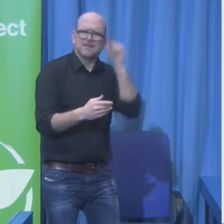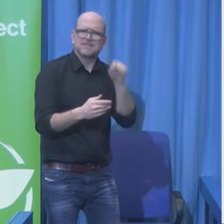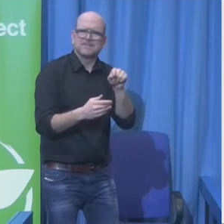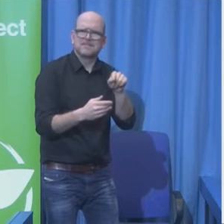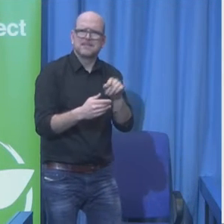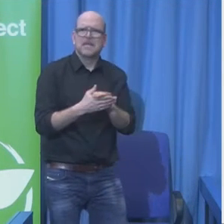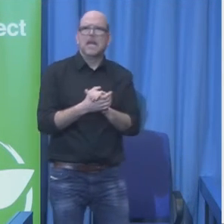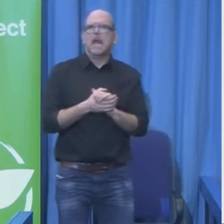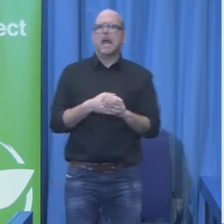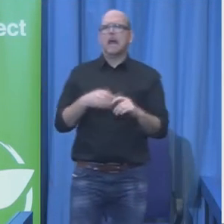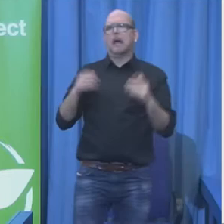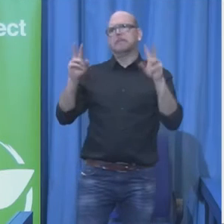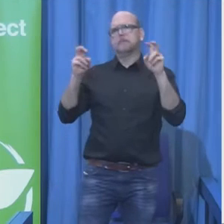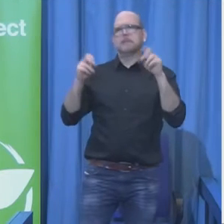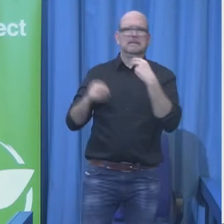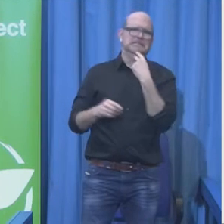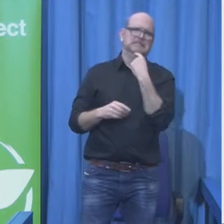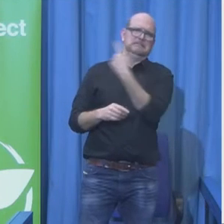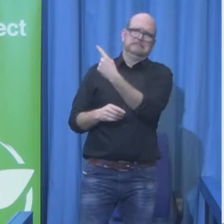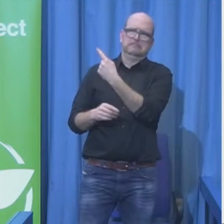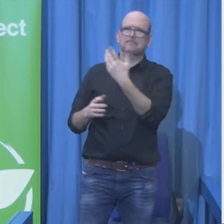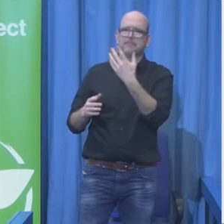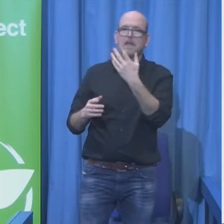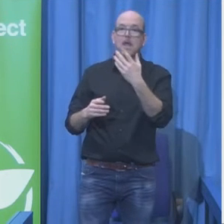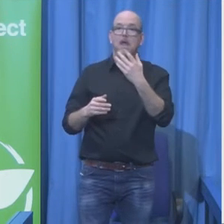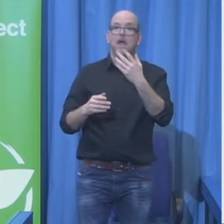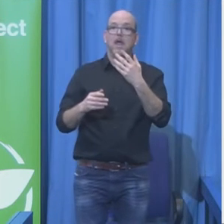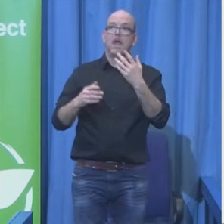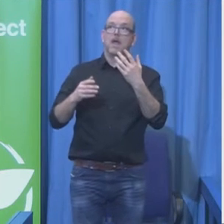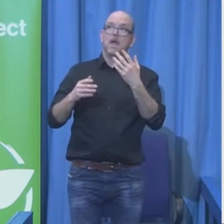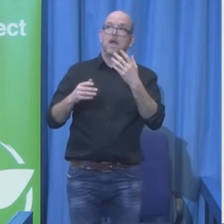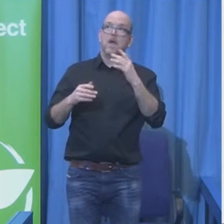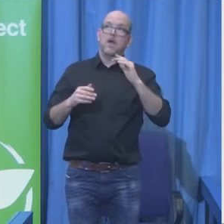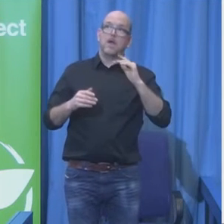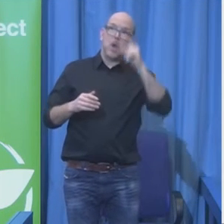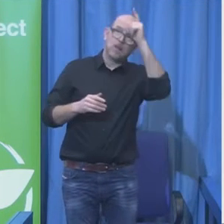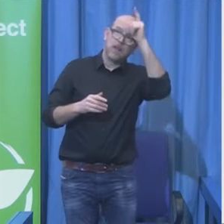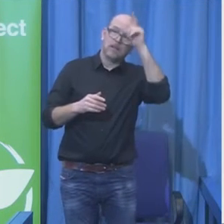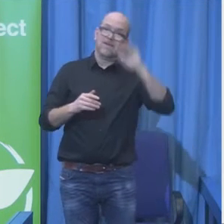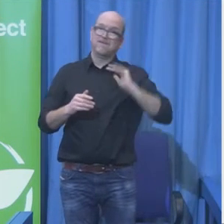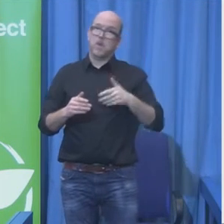below those of men. Prince Mired. Thank you, sir. How much time do I have?